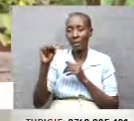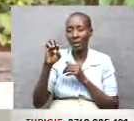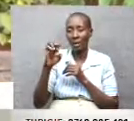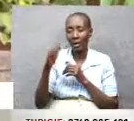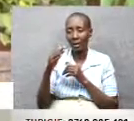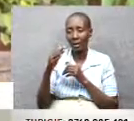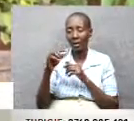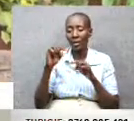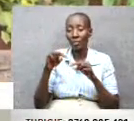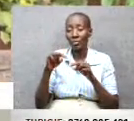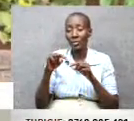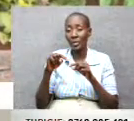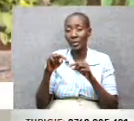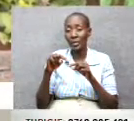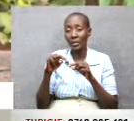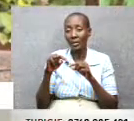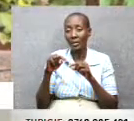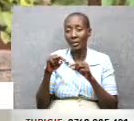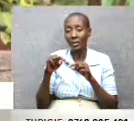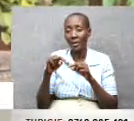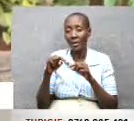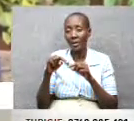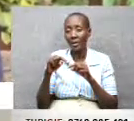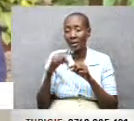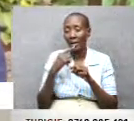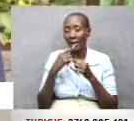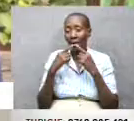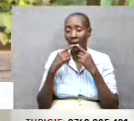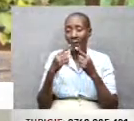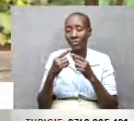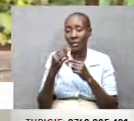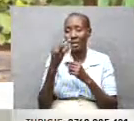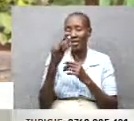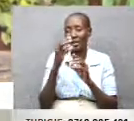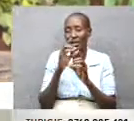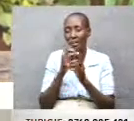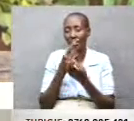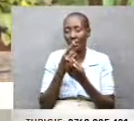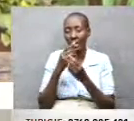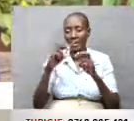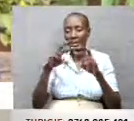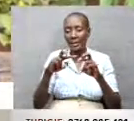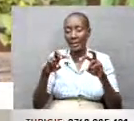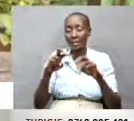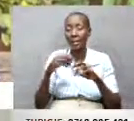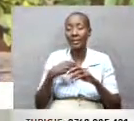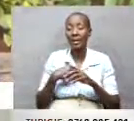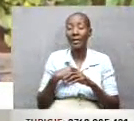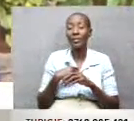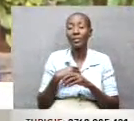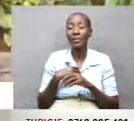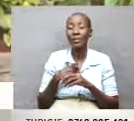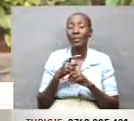we did conduct 3 different samples to three